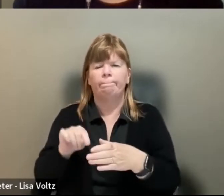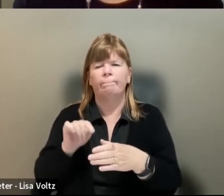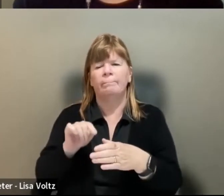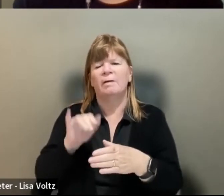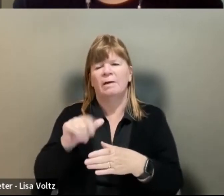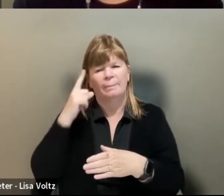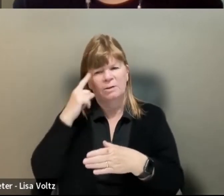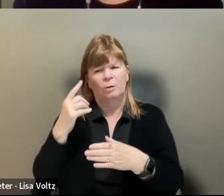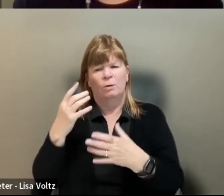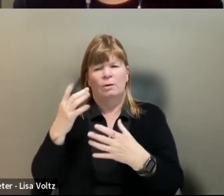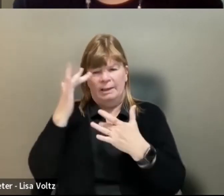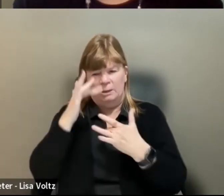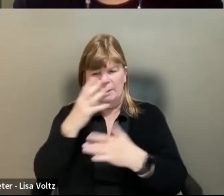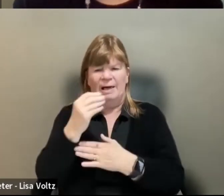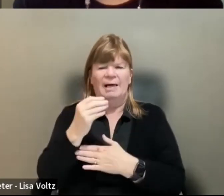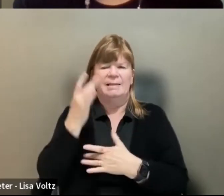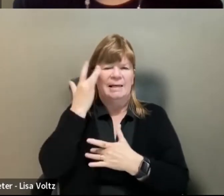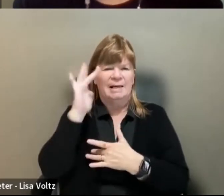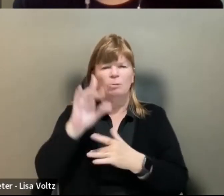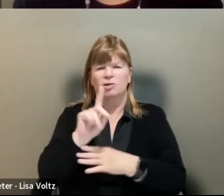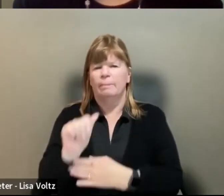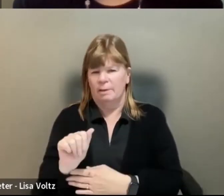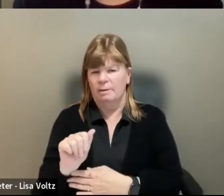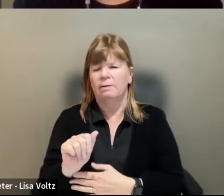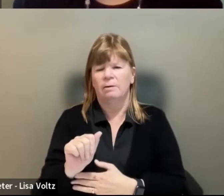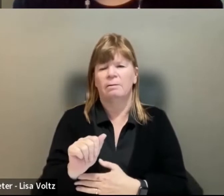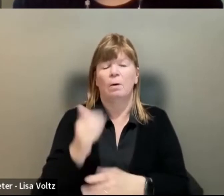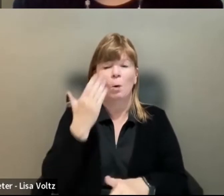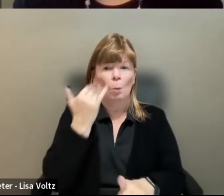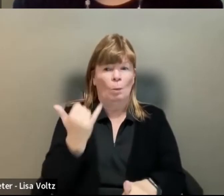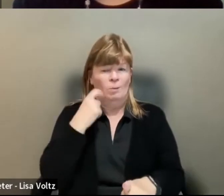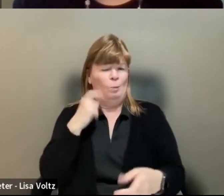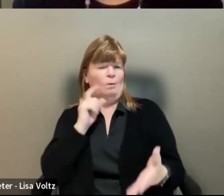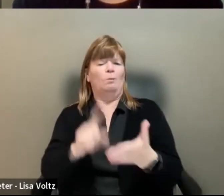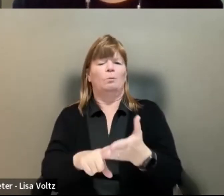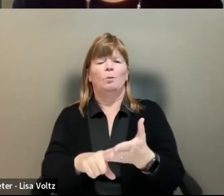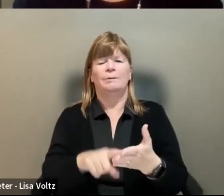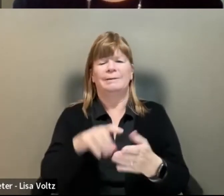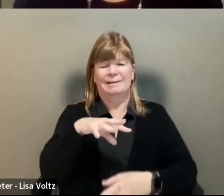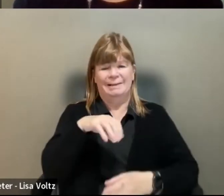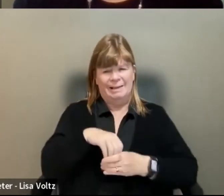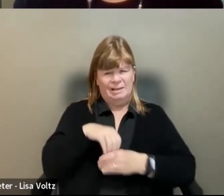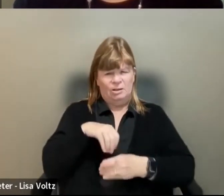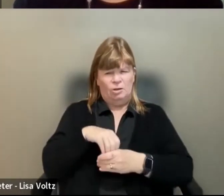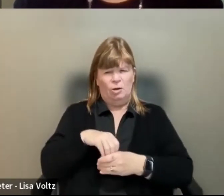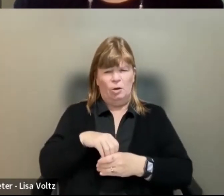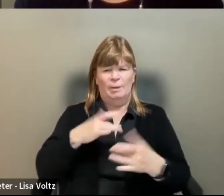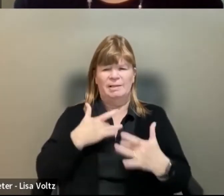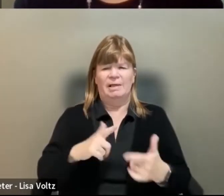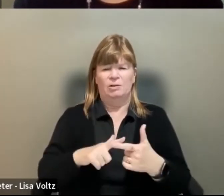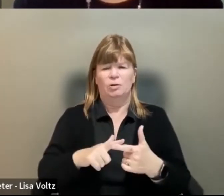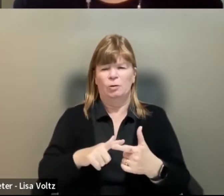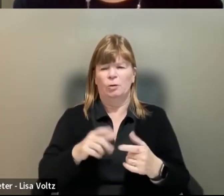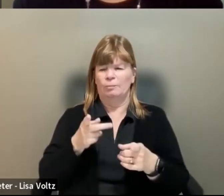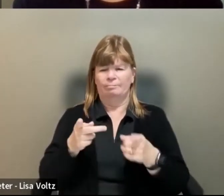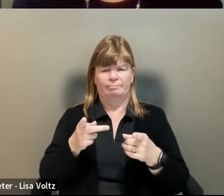mental illness and intellectual disability, because we found that internally we tend to silo those two